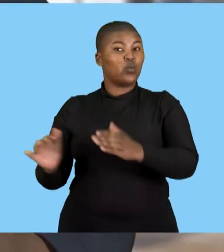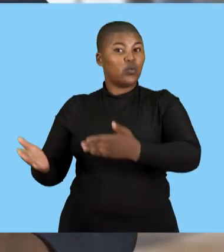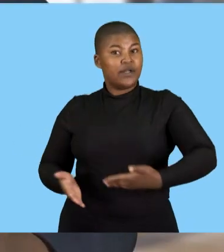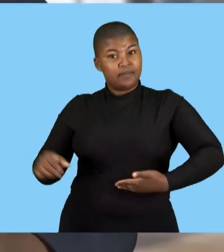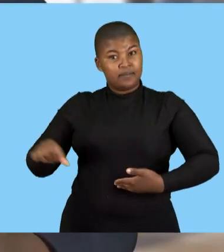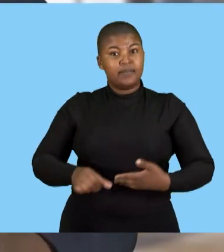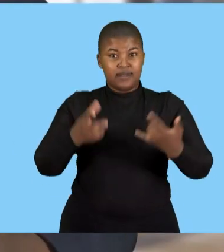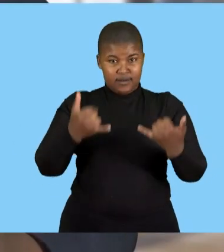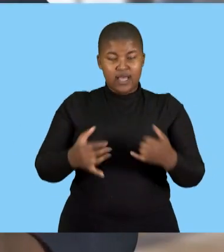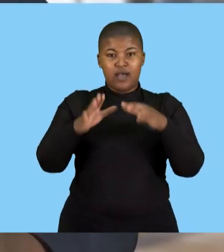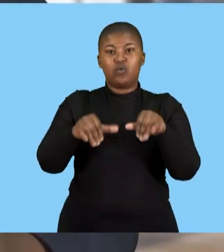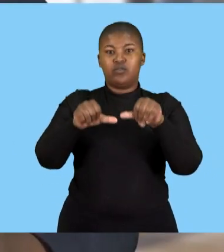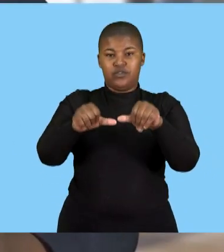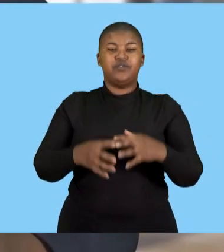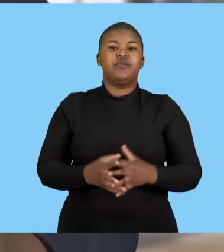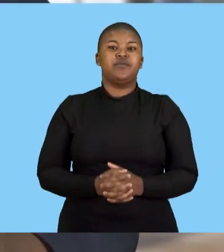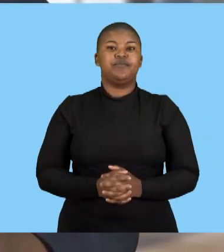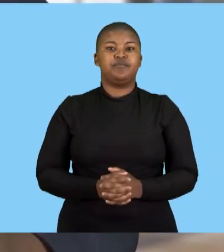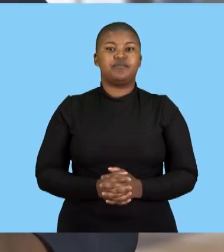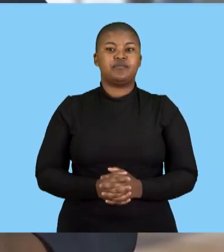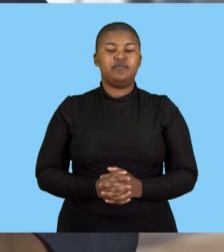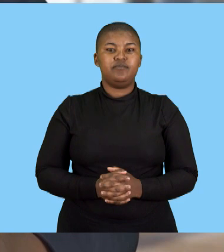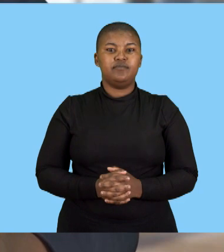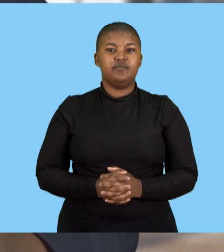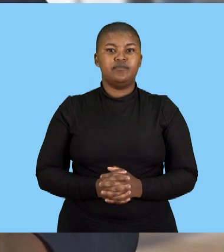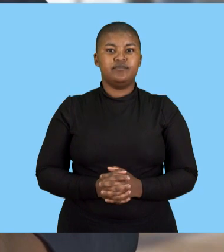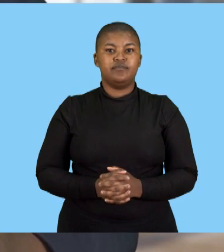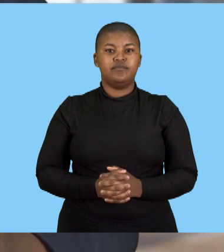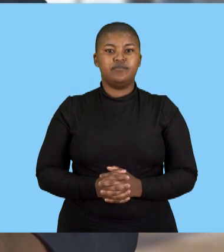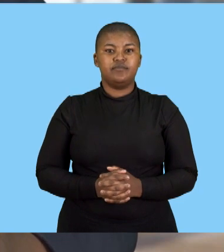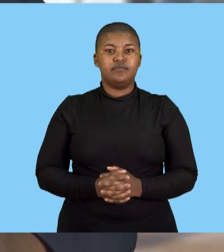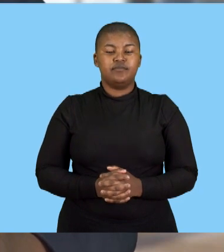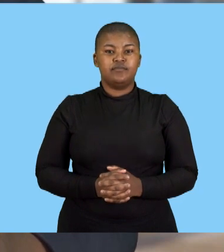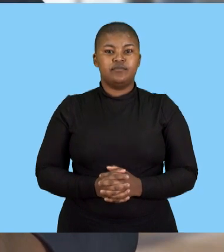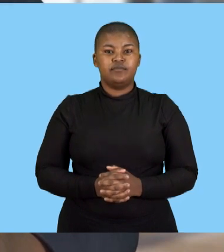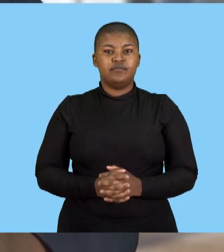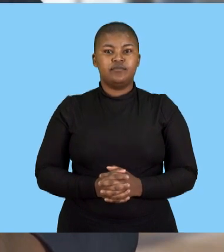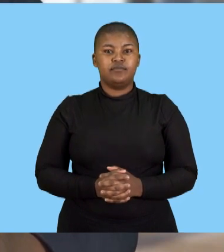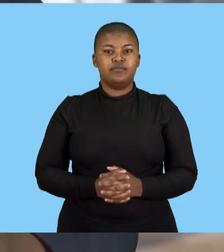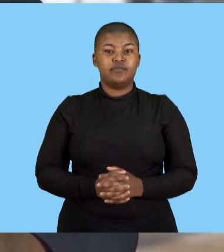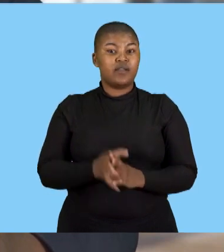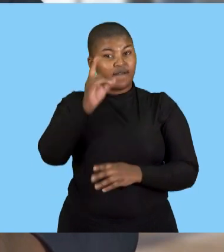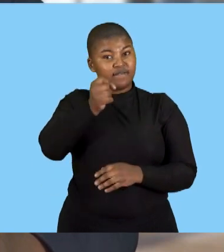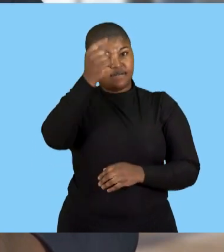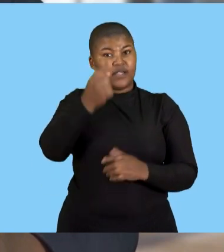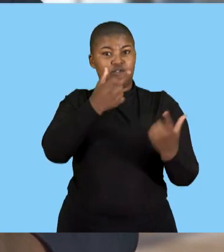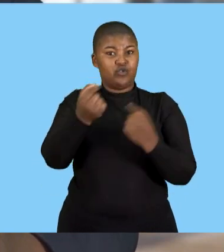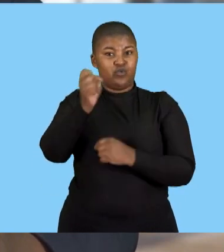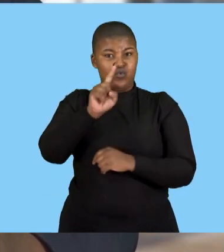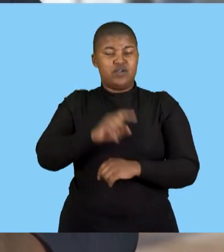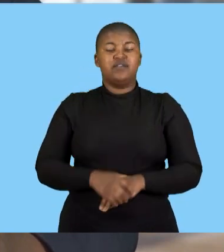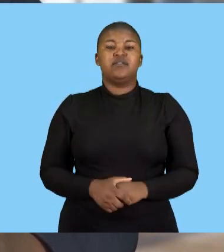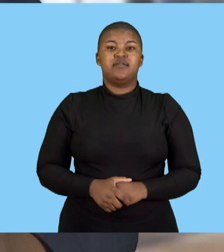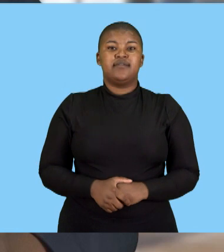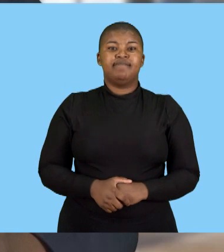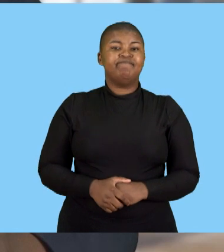Welcome back. Now let us proceed with the main part of our lesson. The first issue to look into is